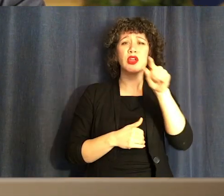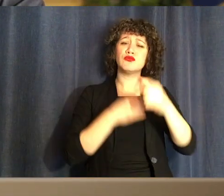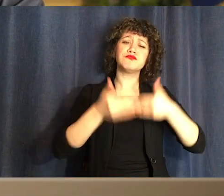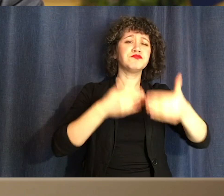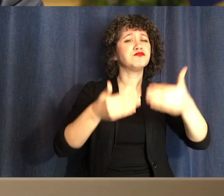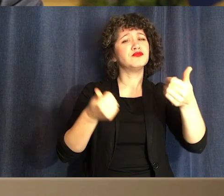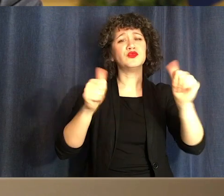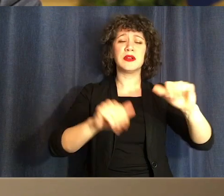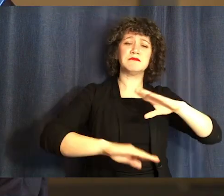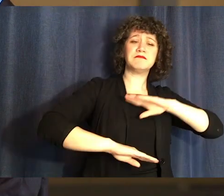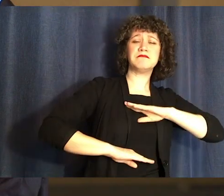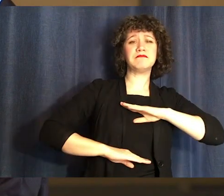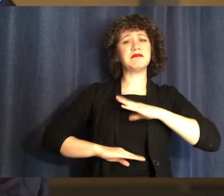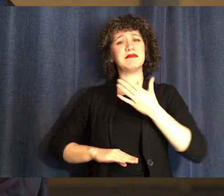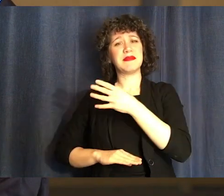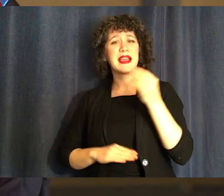way.